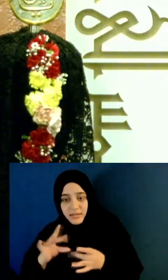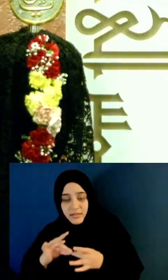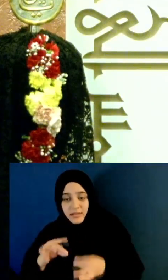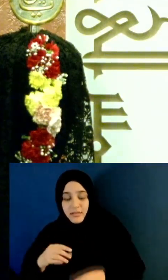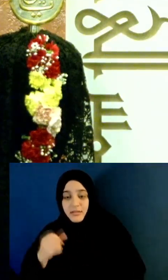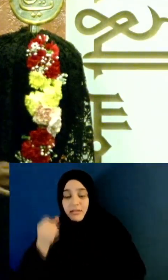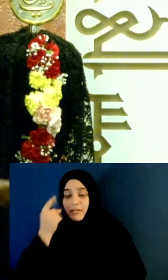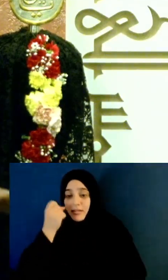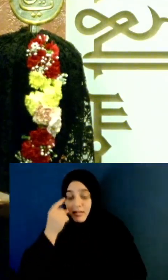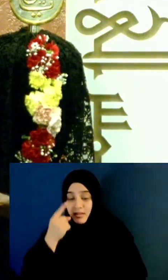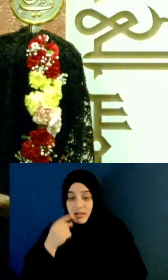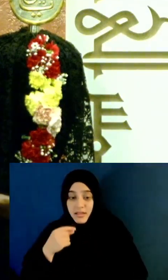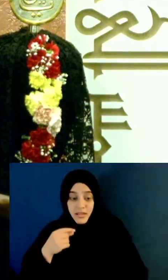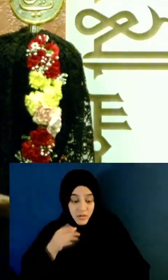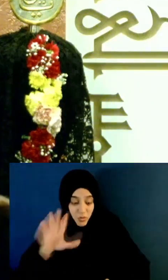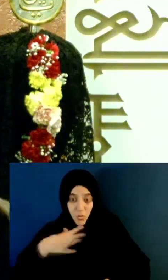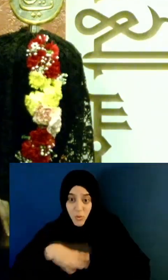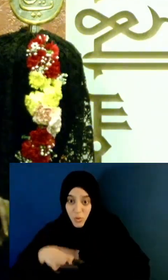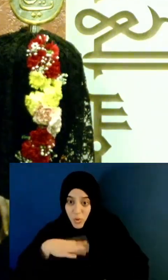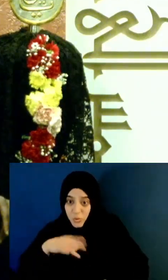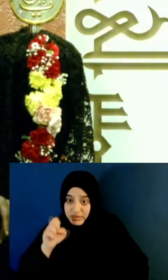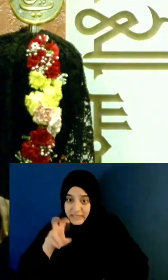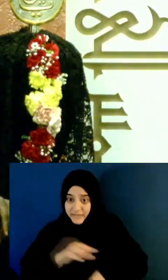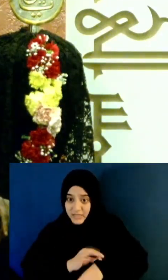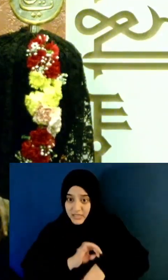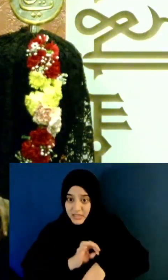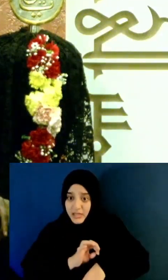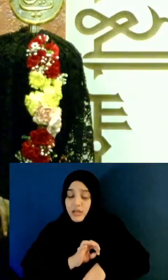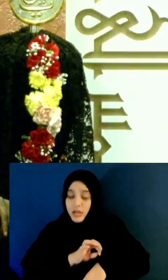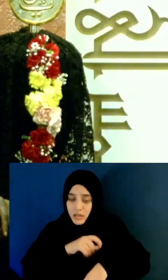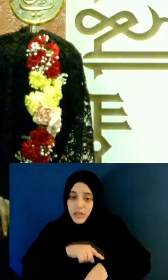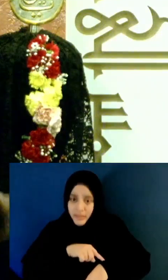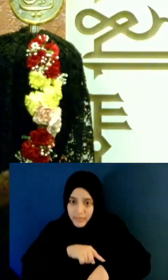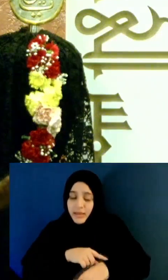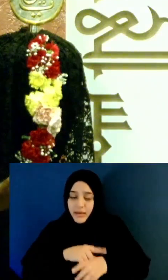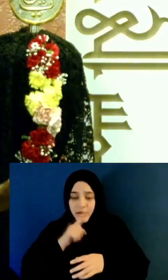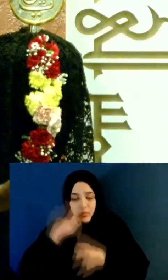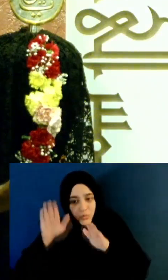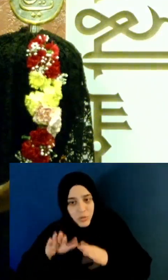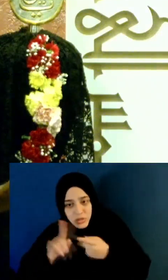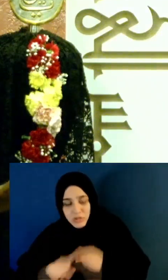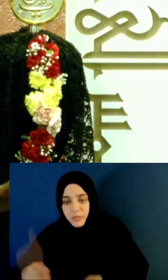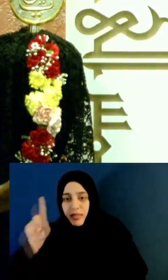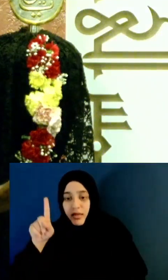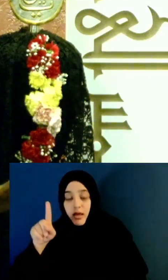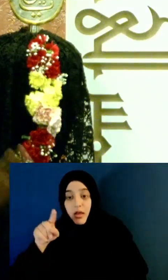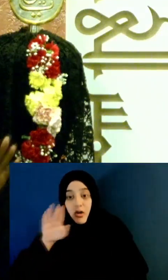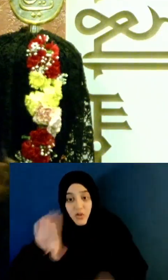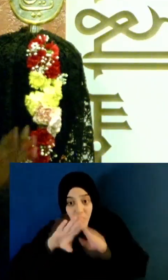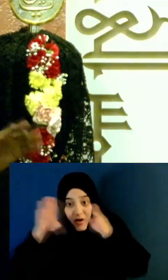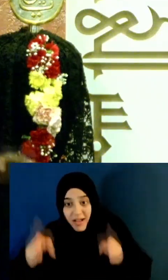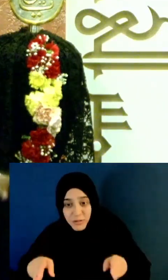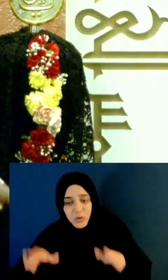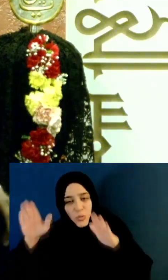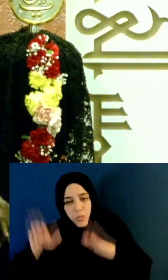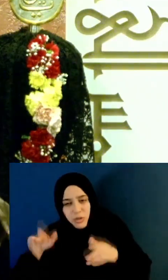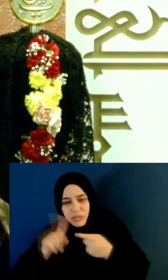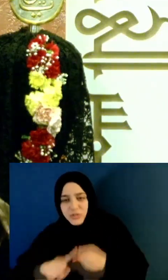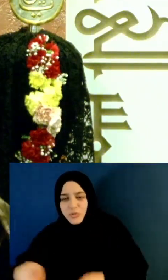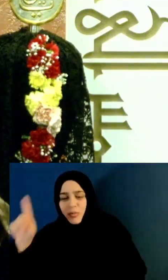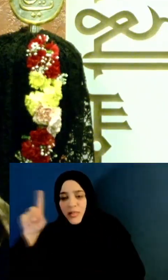dirty. He said even walls of your houses worship God. So Islam, respect